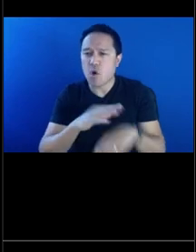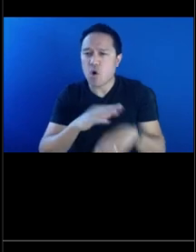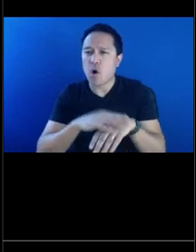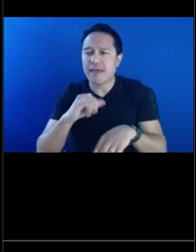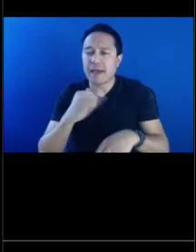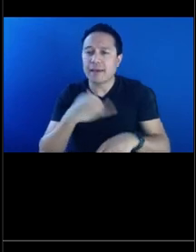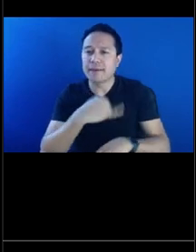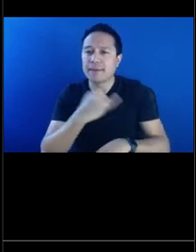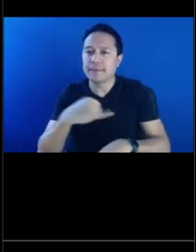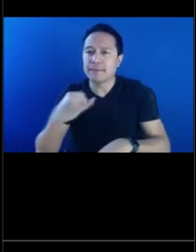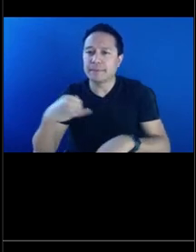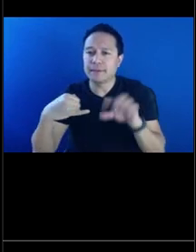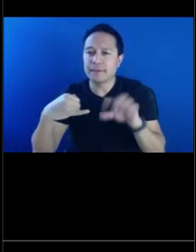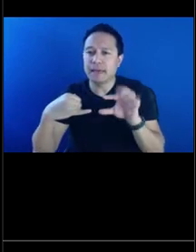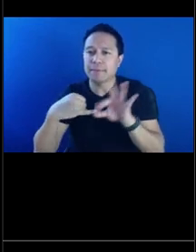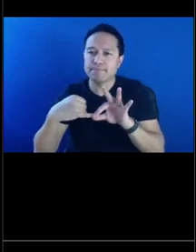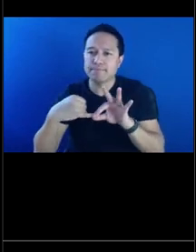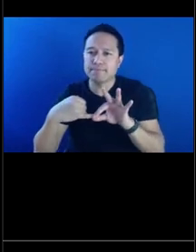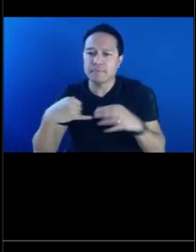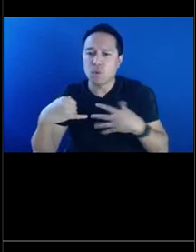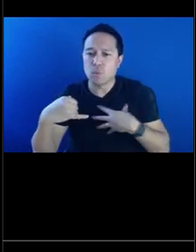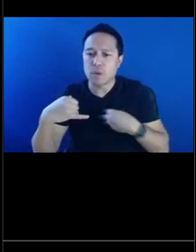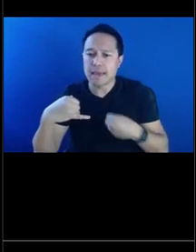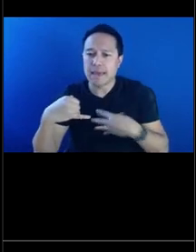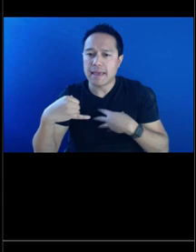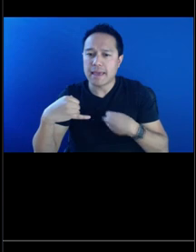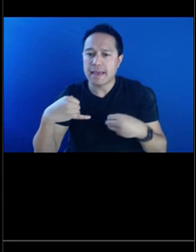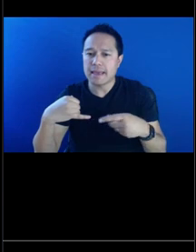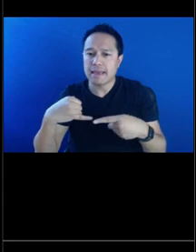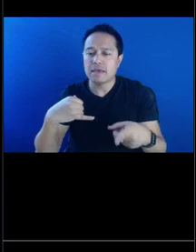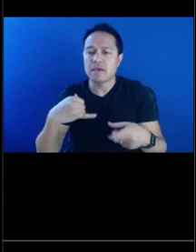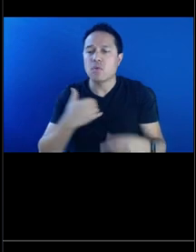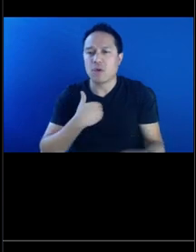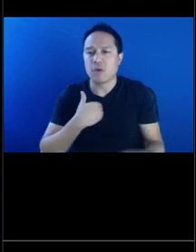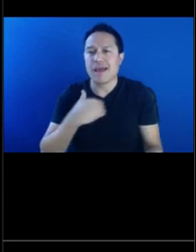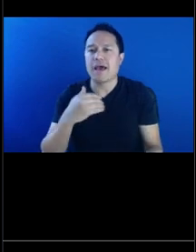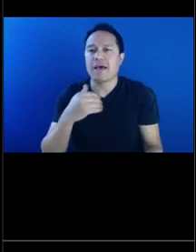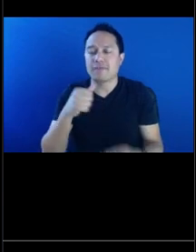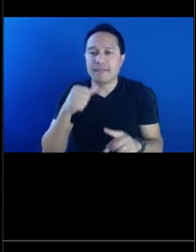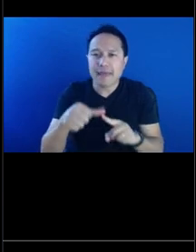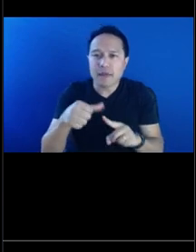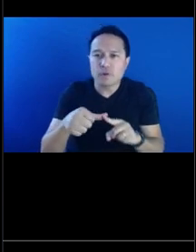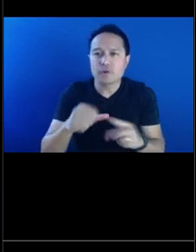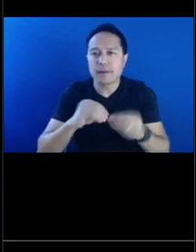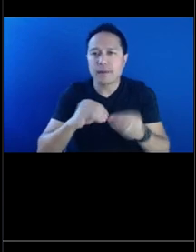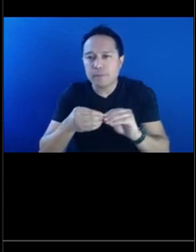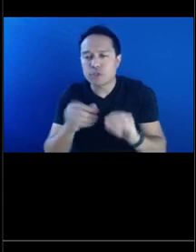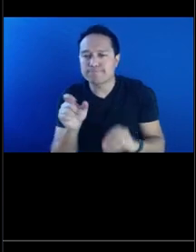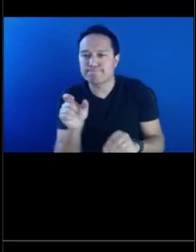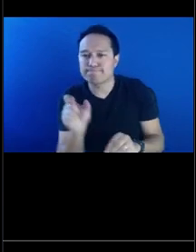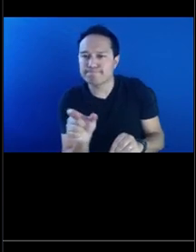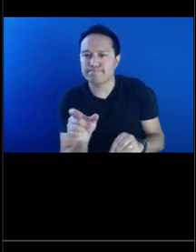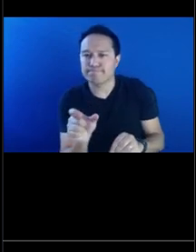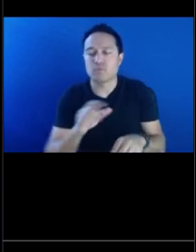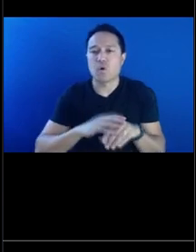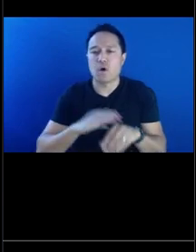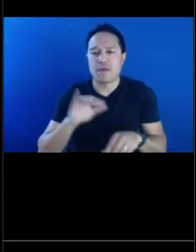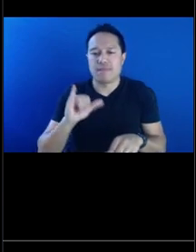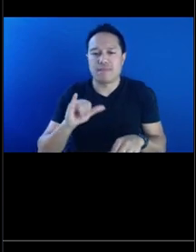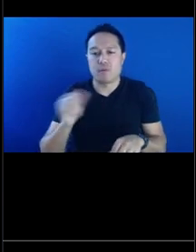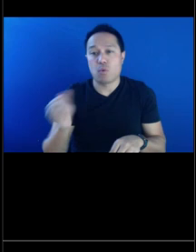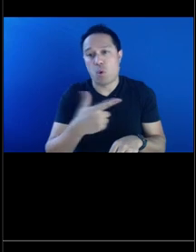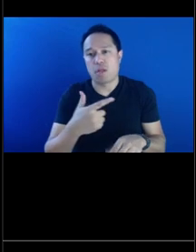guy's flippers. We put tags with little letters and numbers on the flippers of all of the seals, or at least as